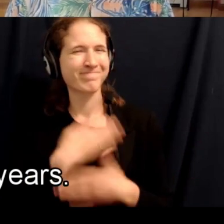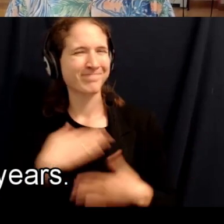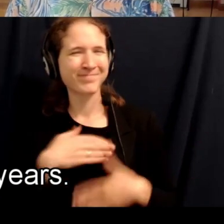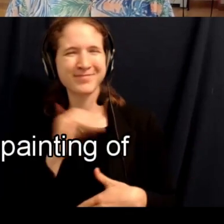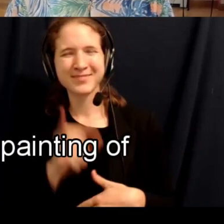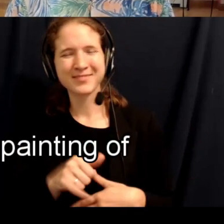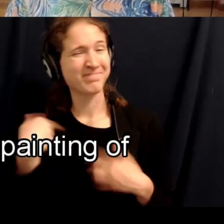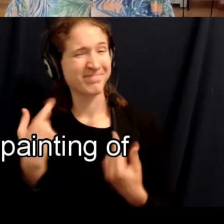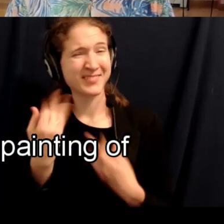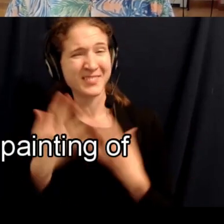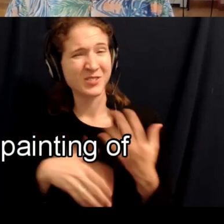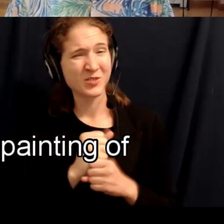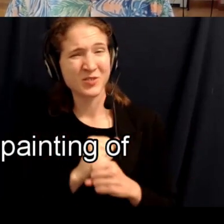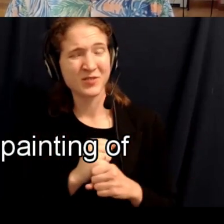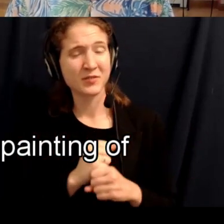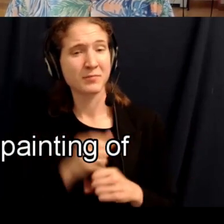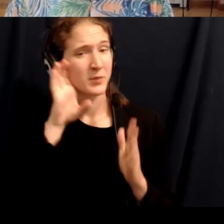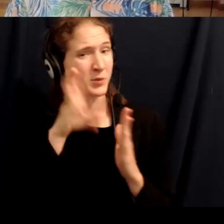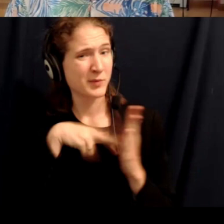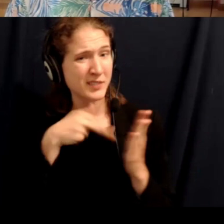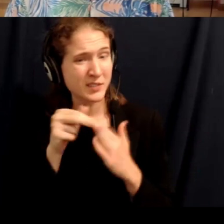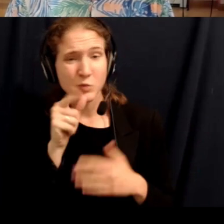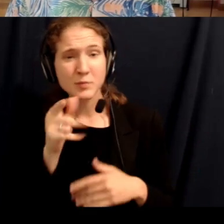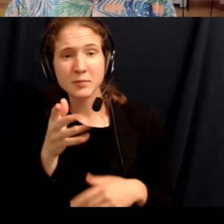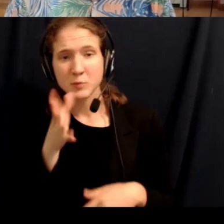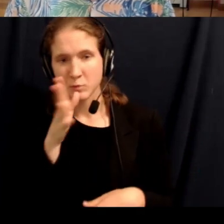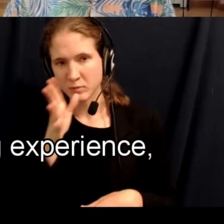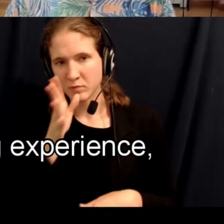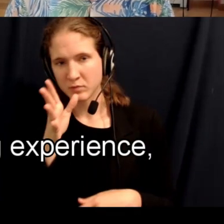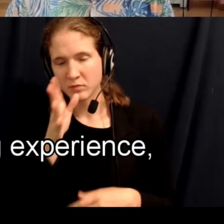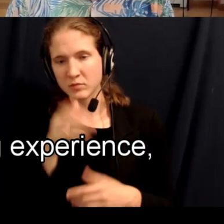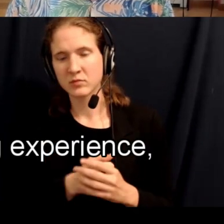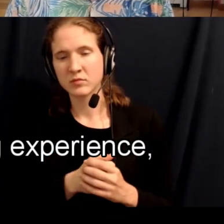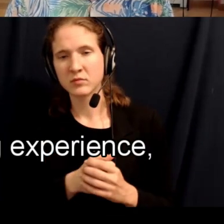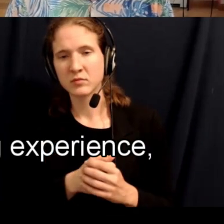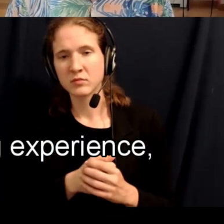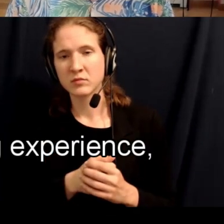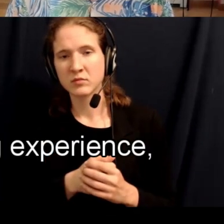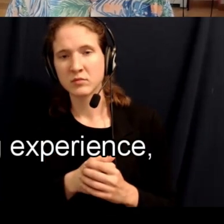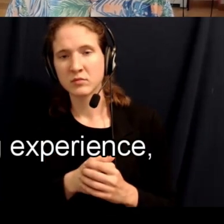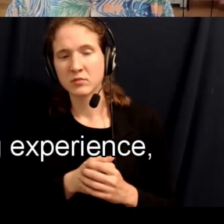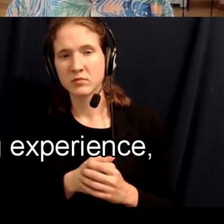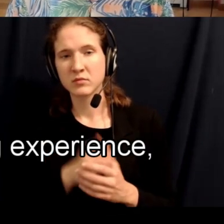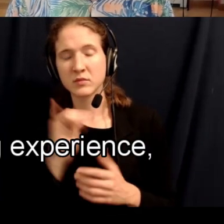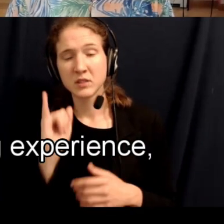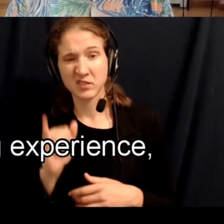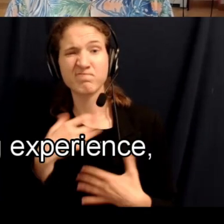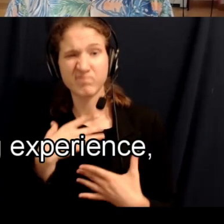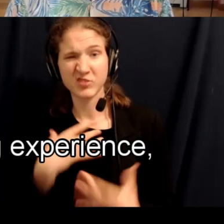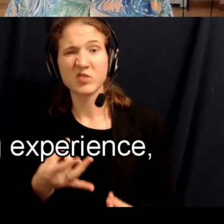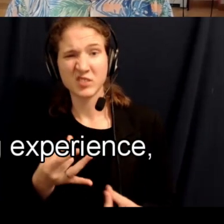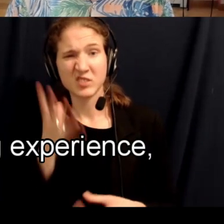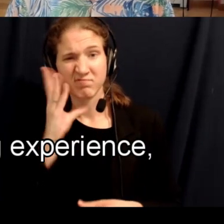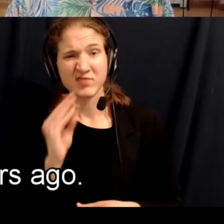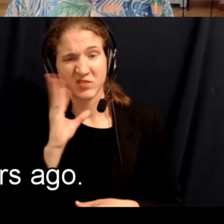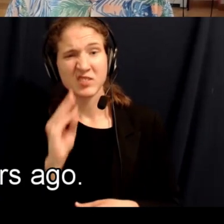over the years. I mean, I did a painting of my mother, and that was an interesting